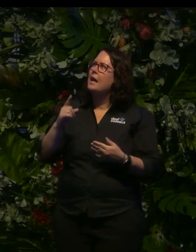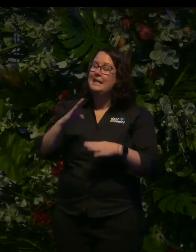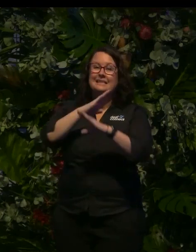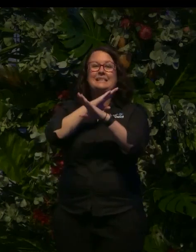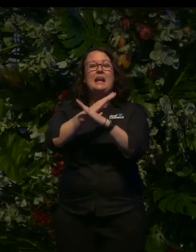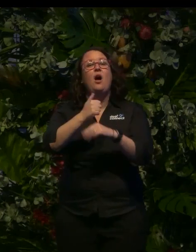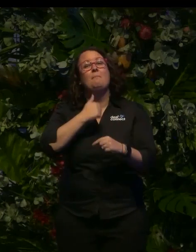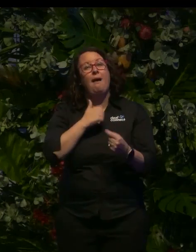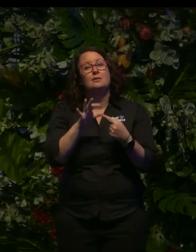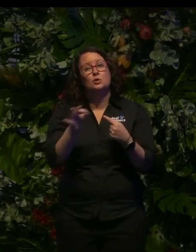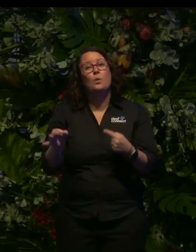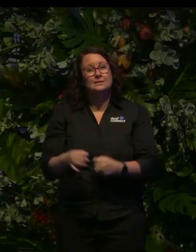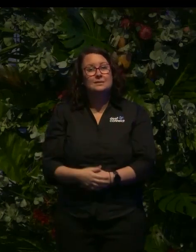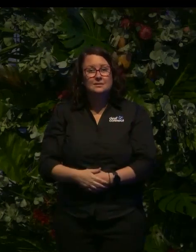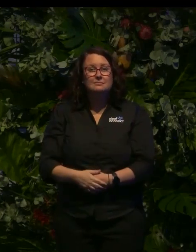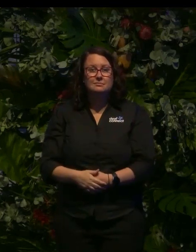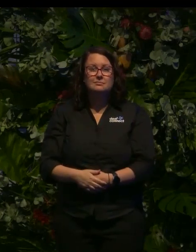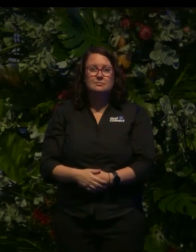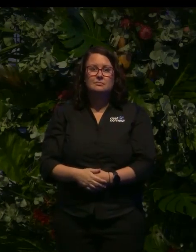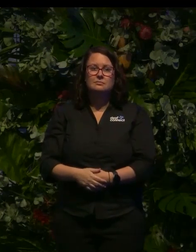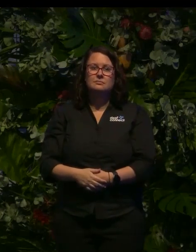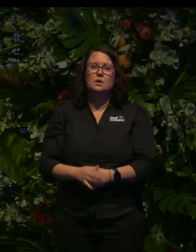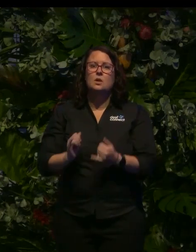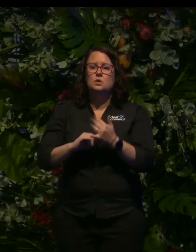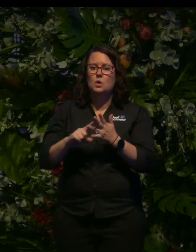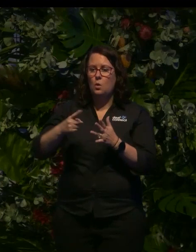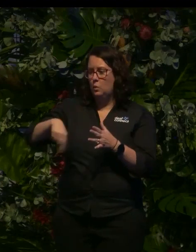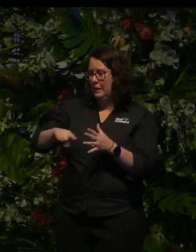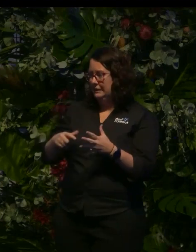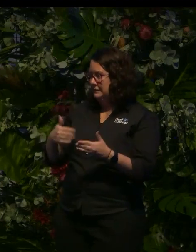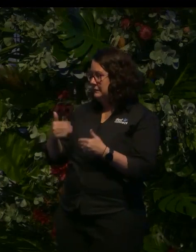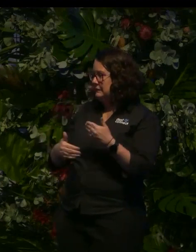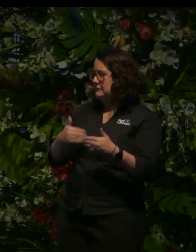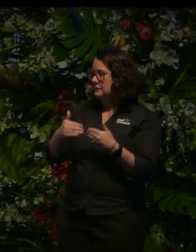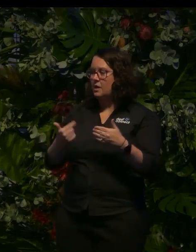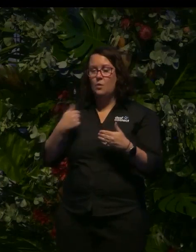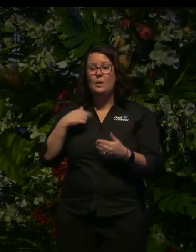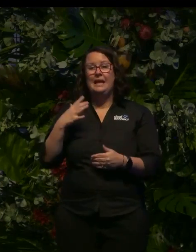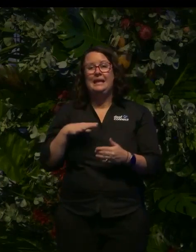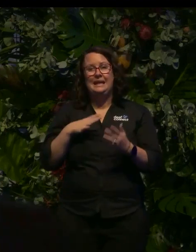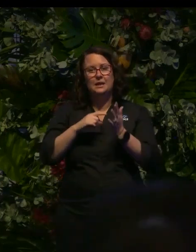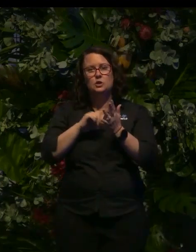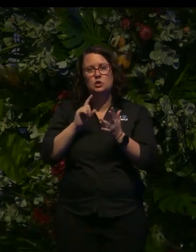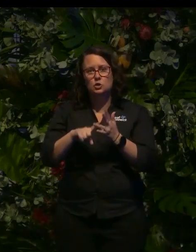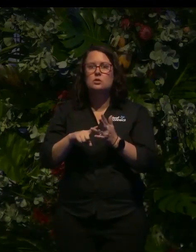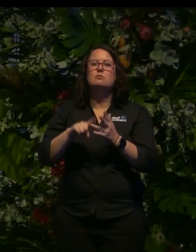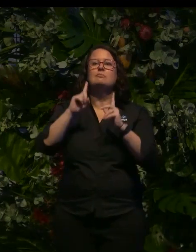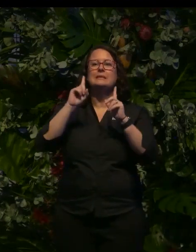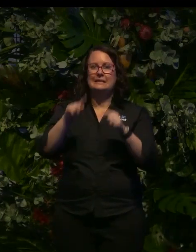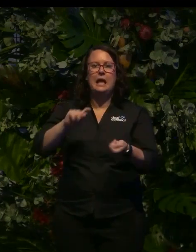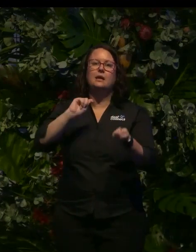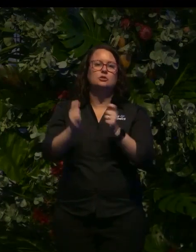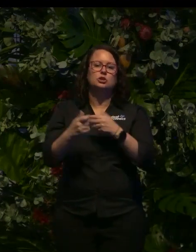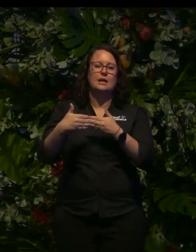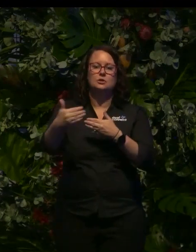denying my choice of life. And that was the momentum where we decided we have to take into action,